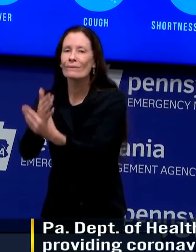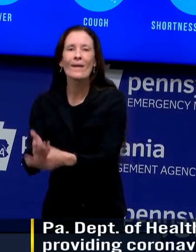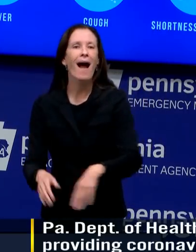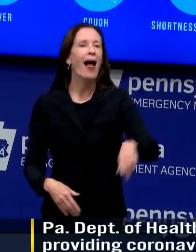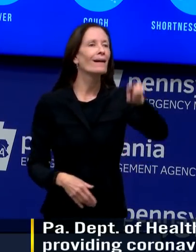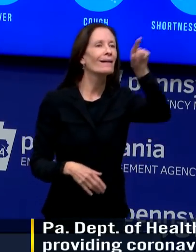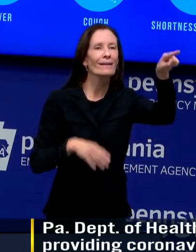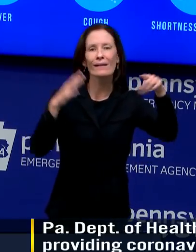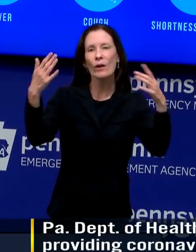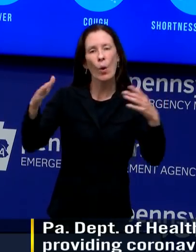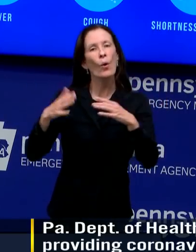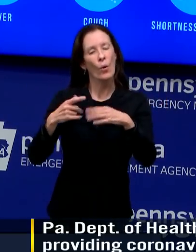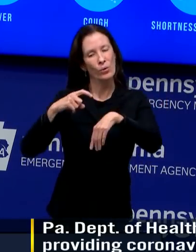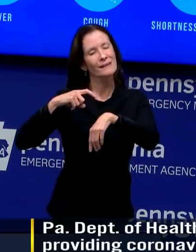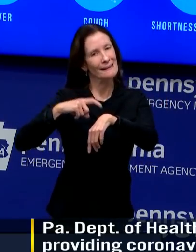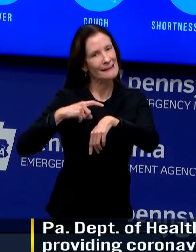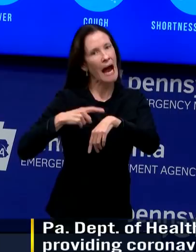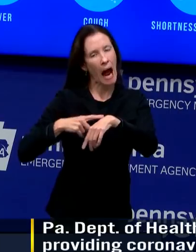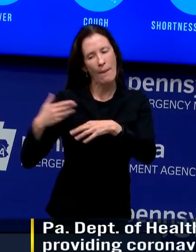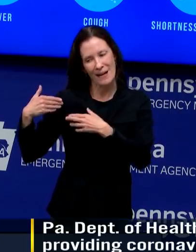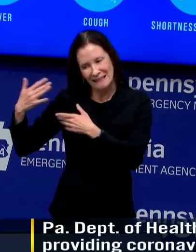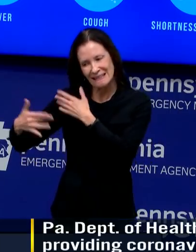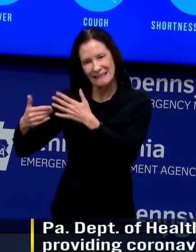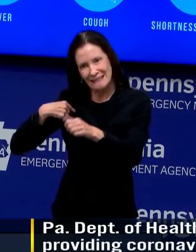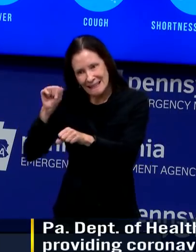also asking,